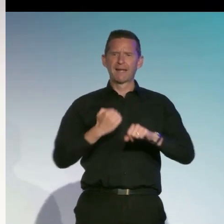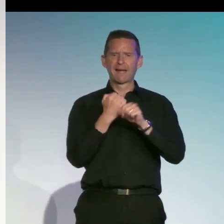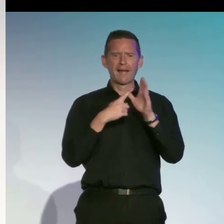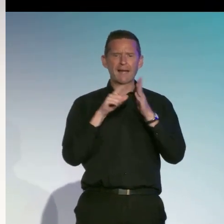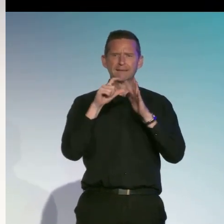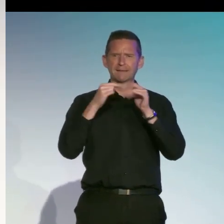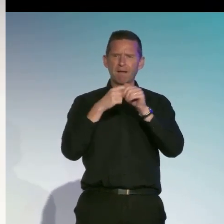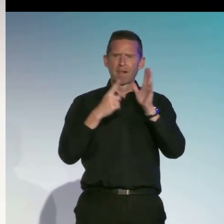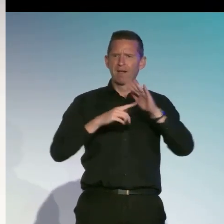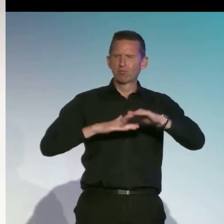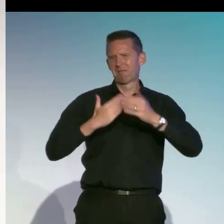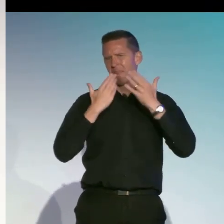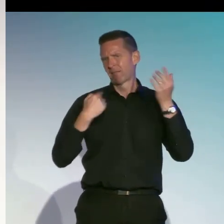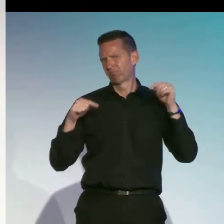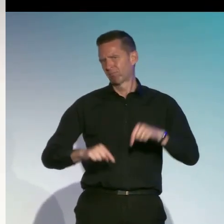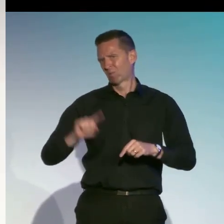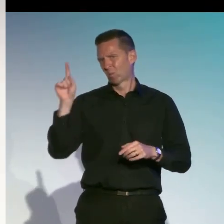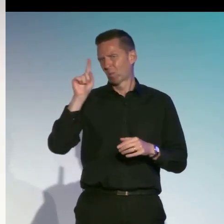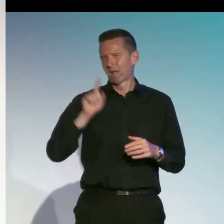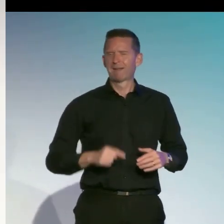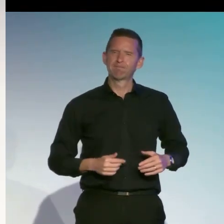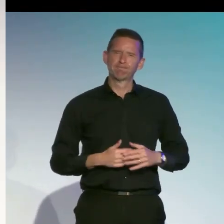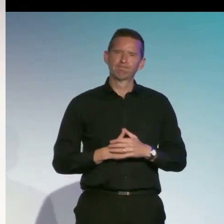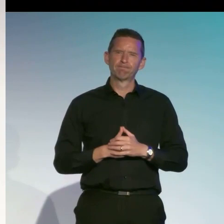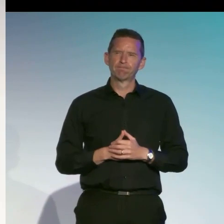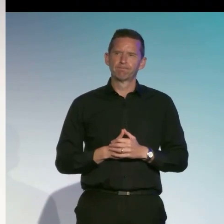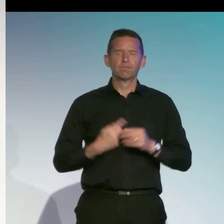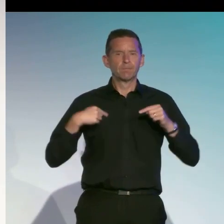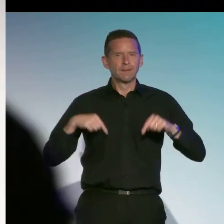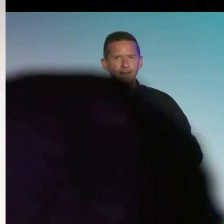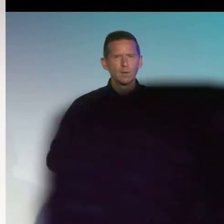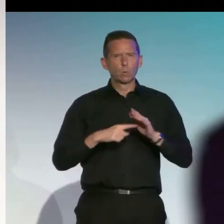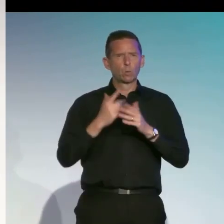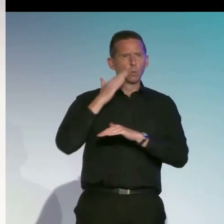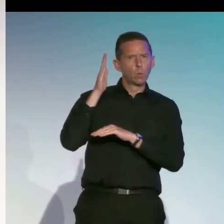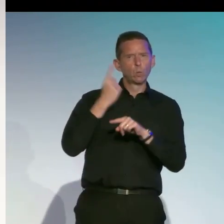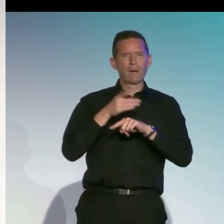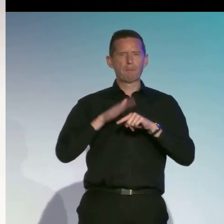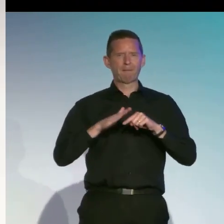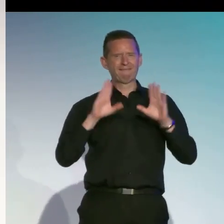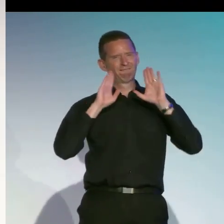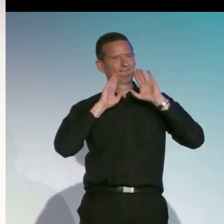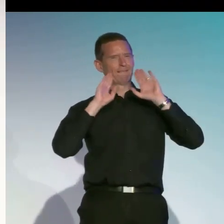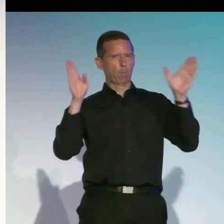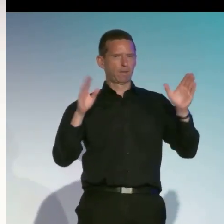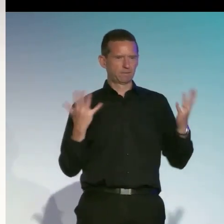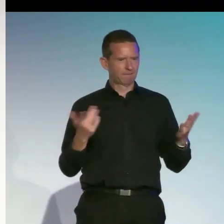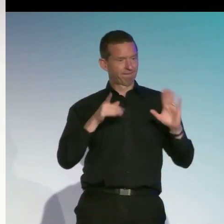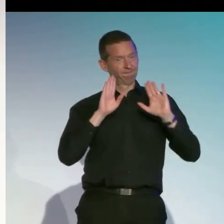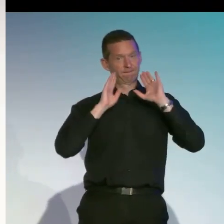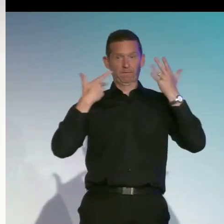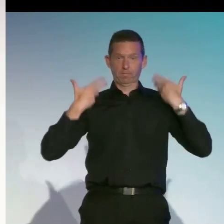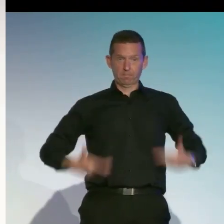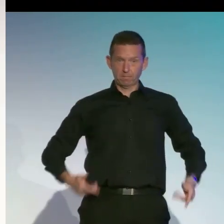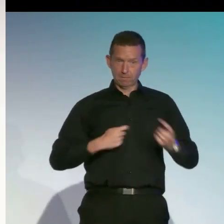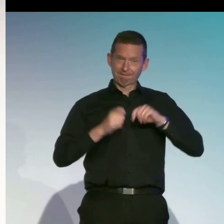country, and thank you for having me here today. I'm here to talk about fabulousness, or being fabulous, if you